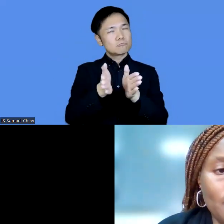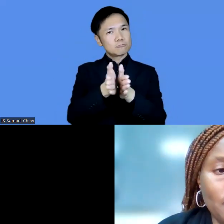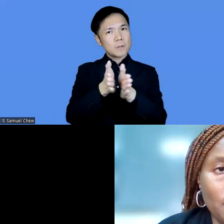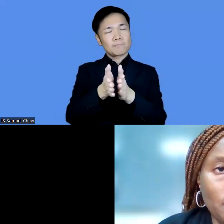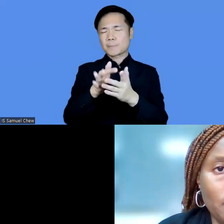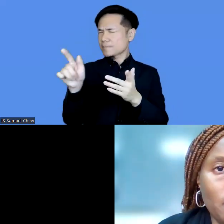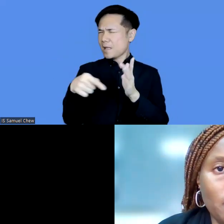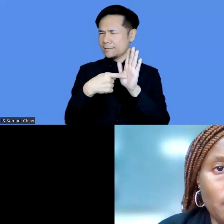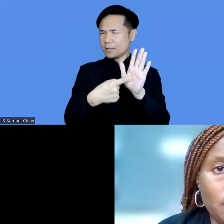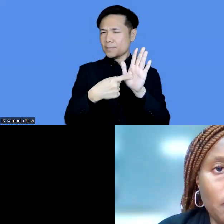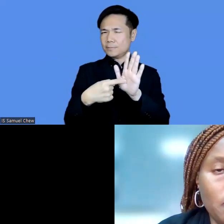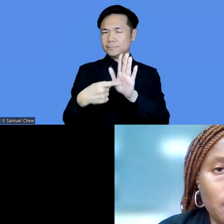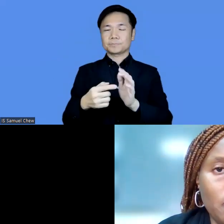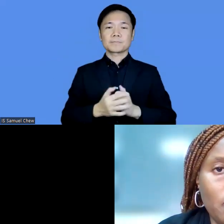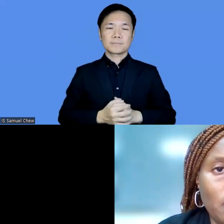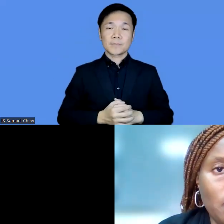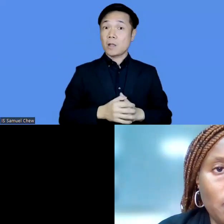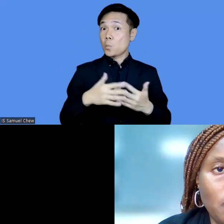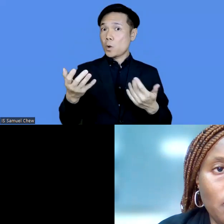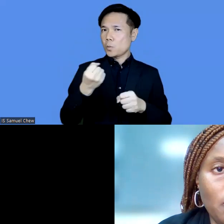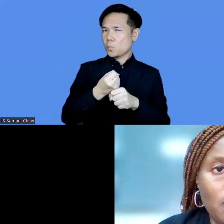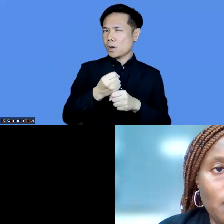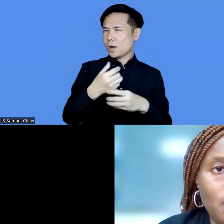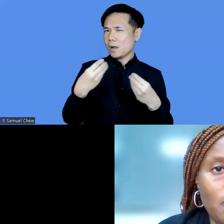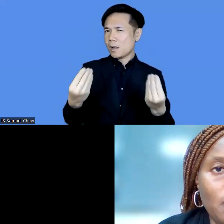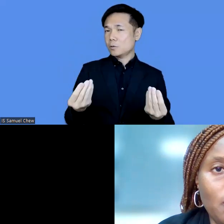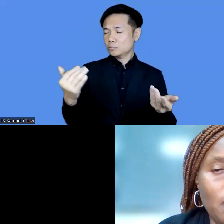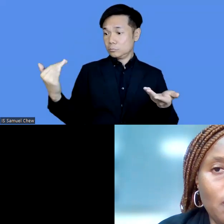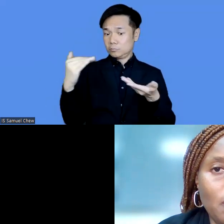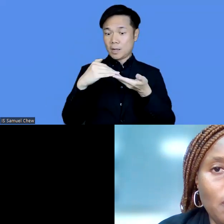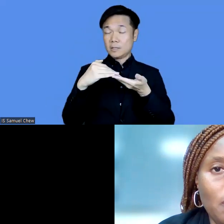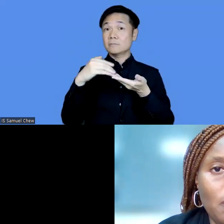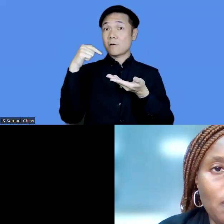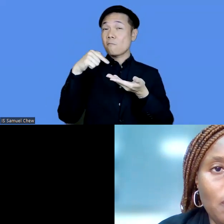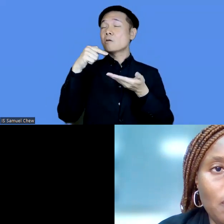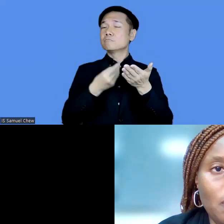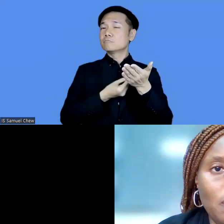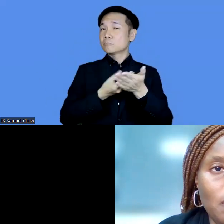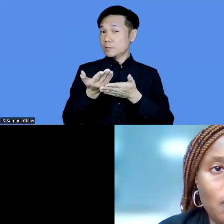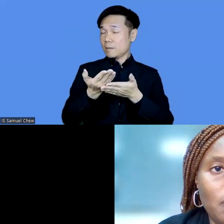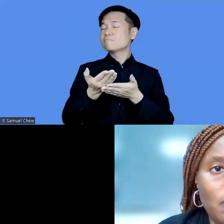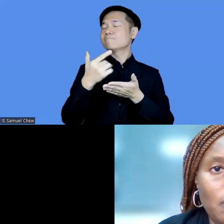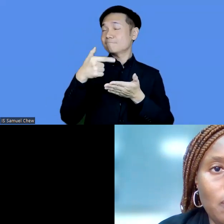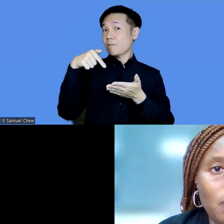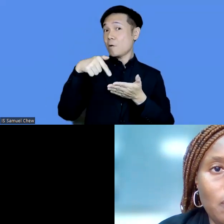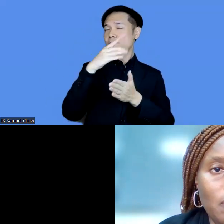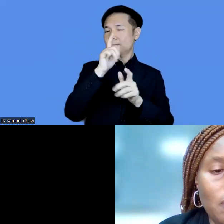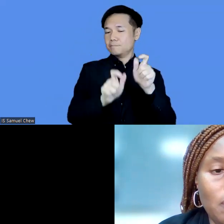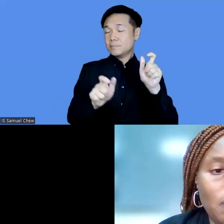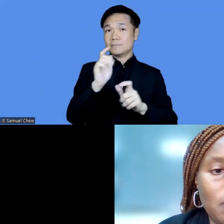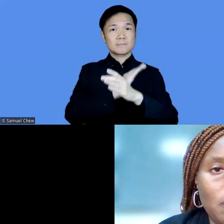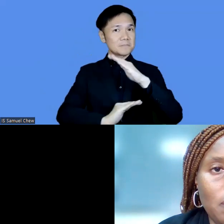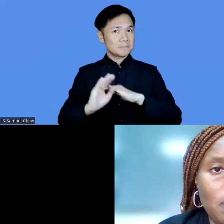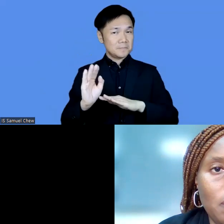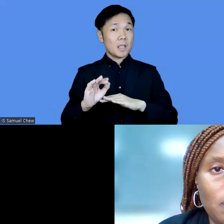concrete example about partnership on data and person with disabilities, and how that partnership is